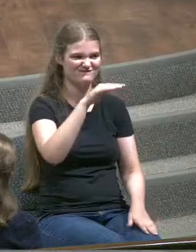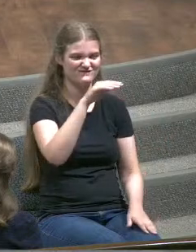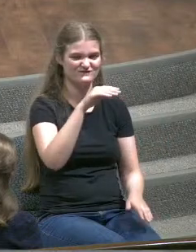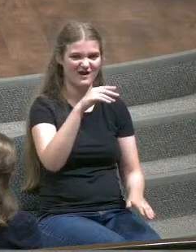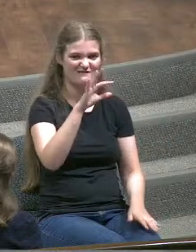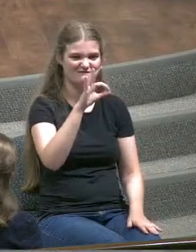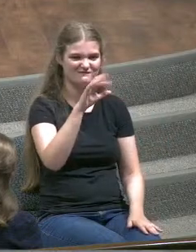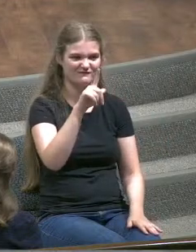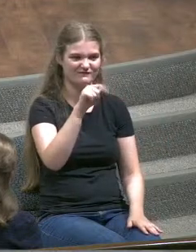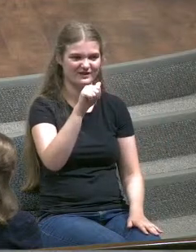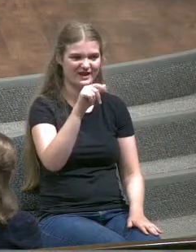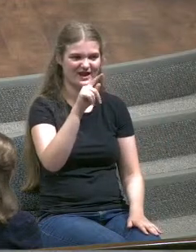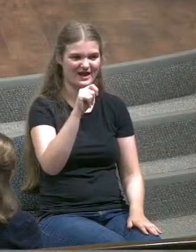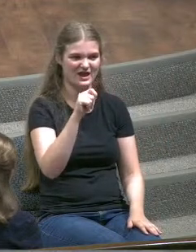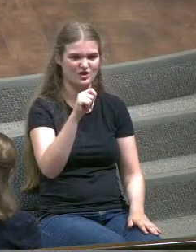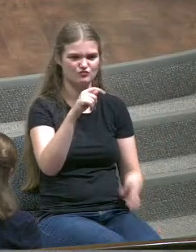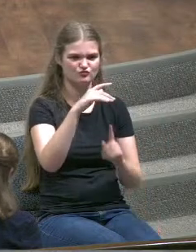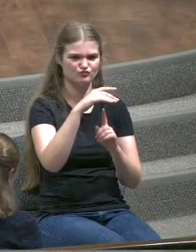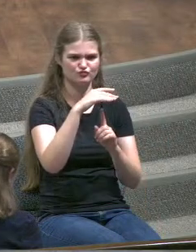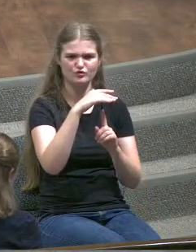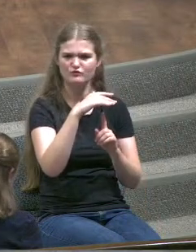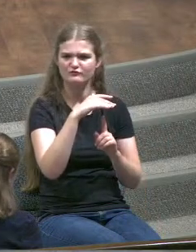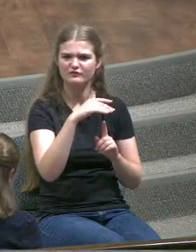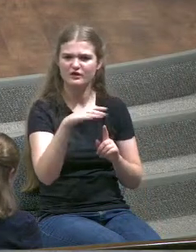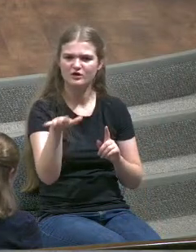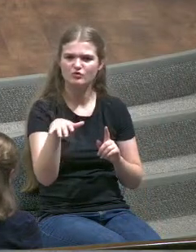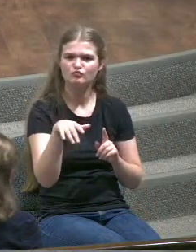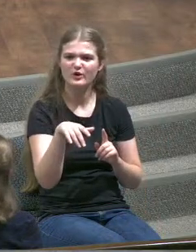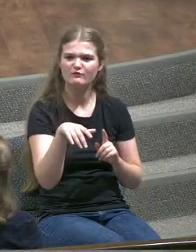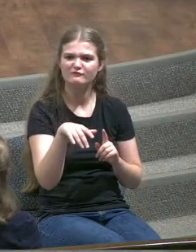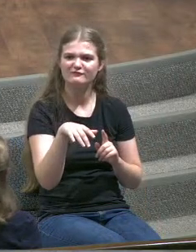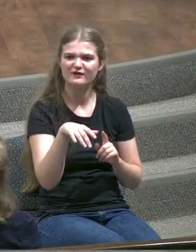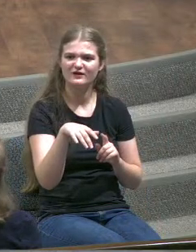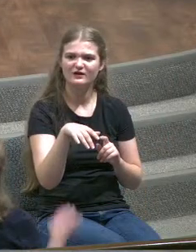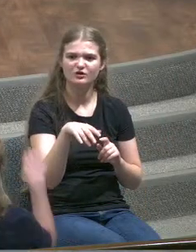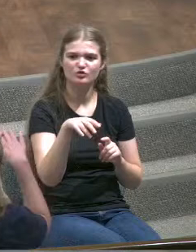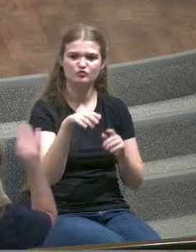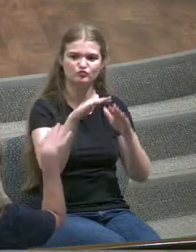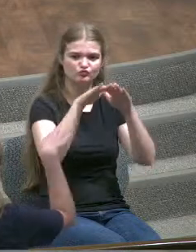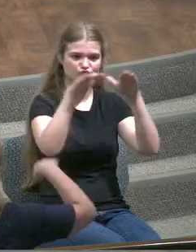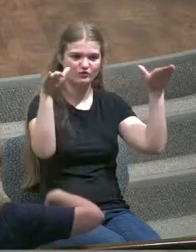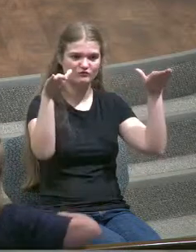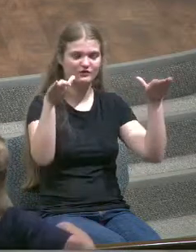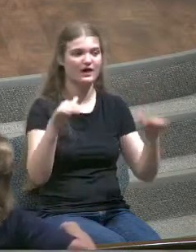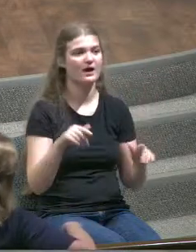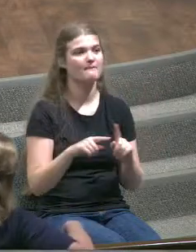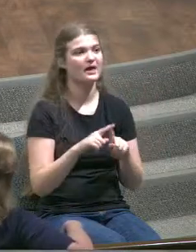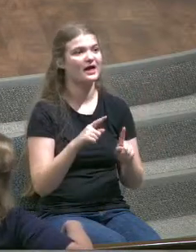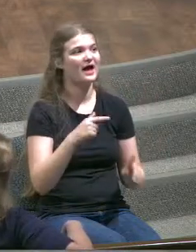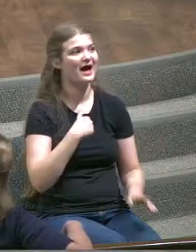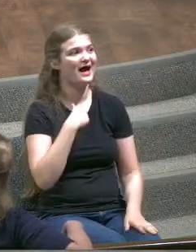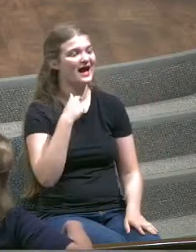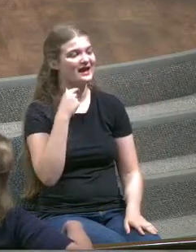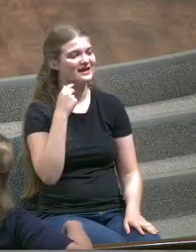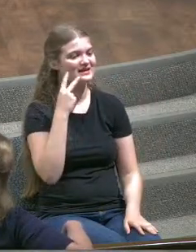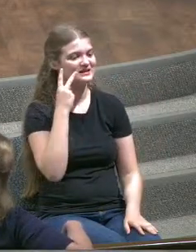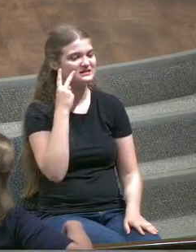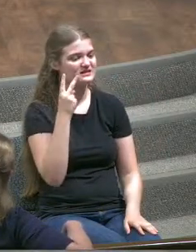But what I see here is five individuals, four carrying and one